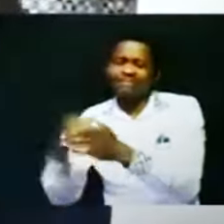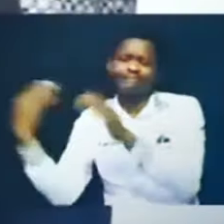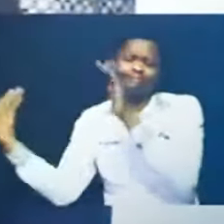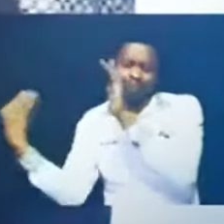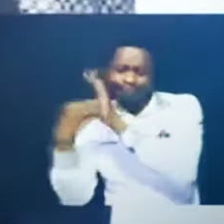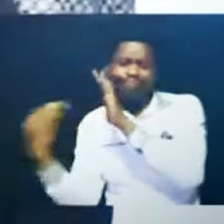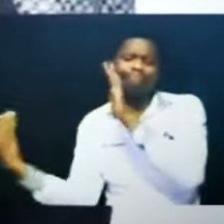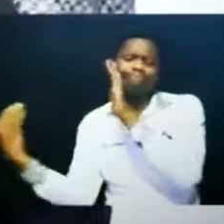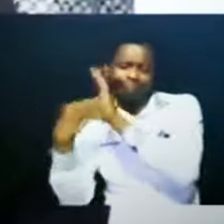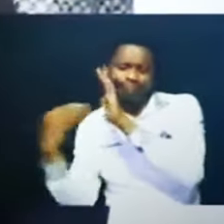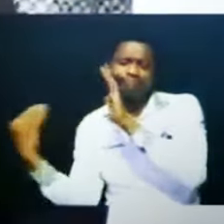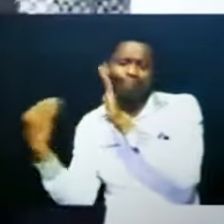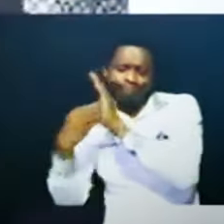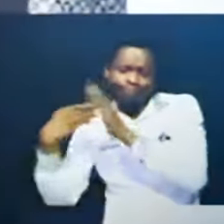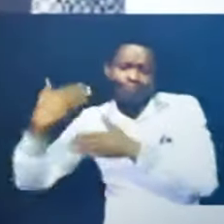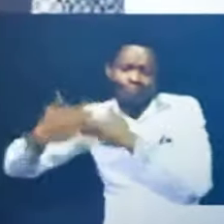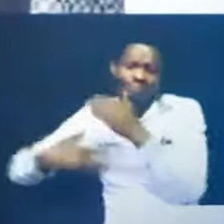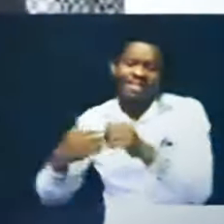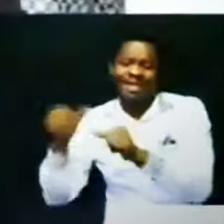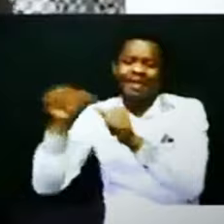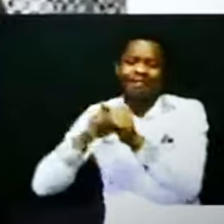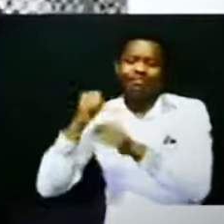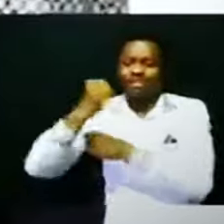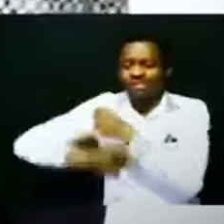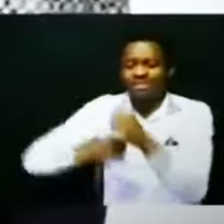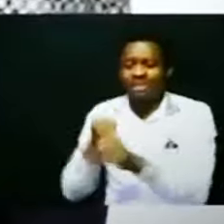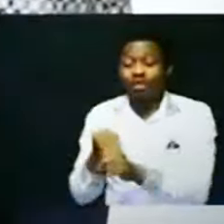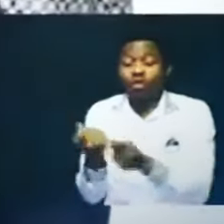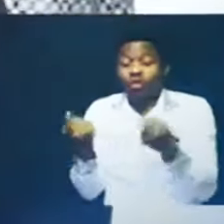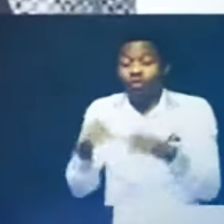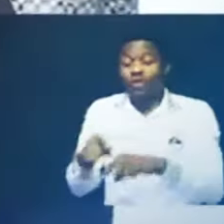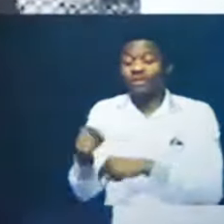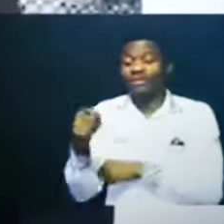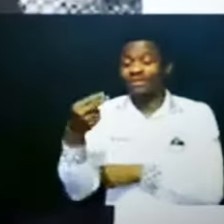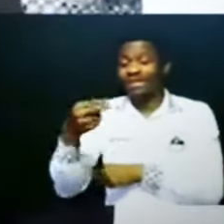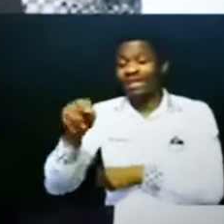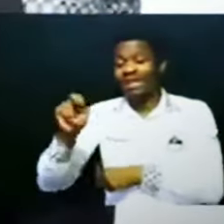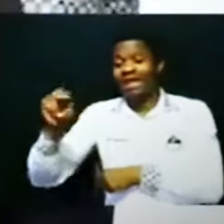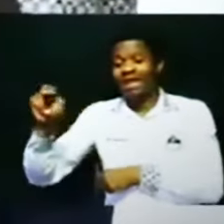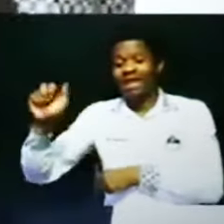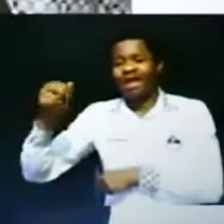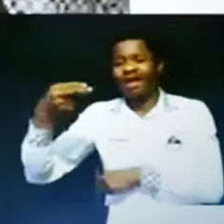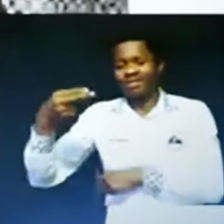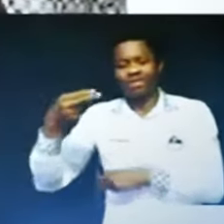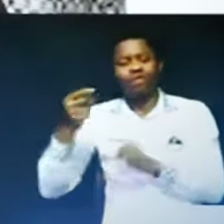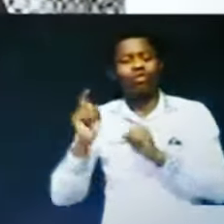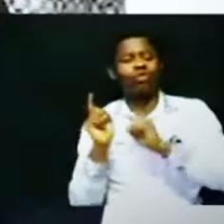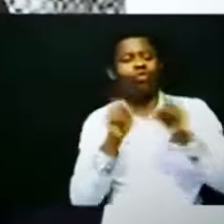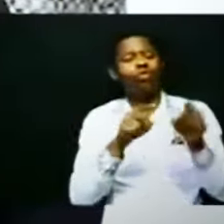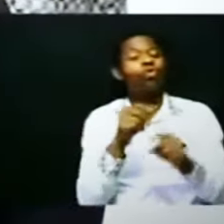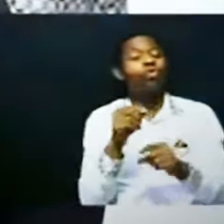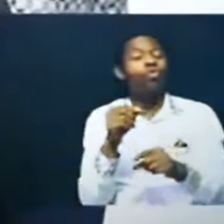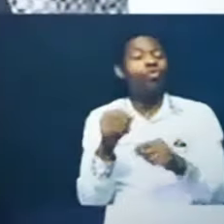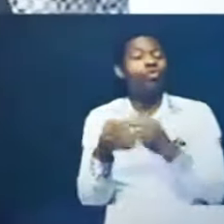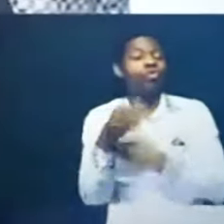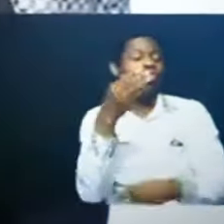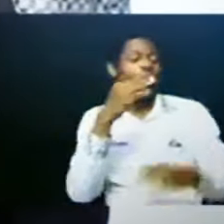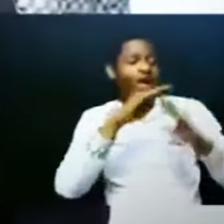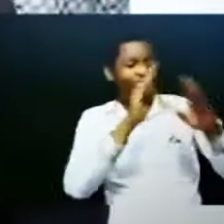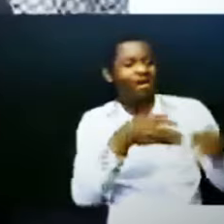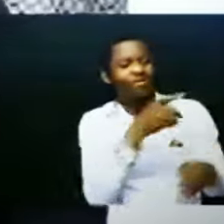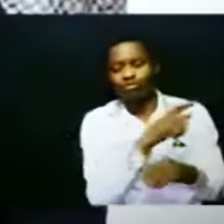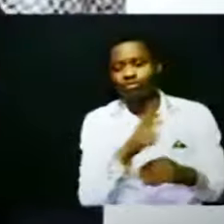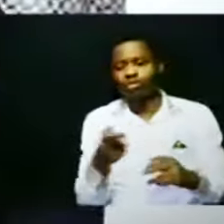year after year. Whenever Hannah went up to the house of the Lord, her rival provoked her